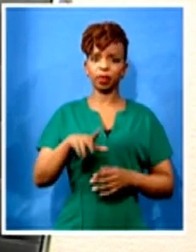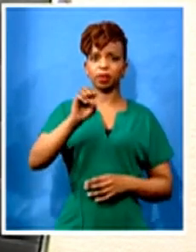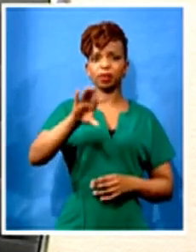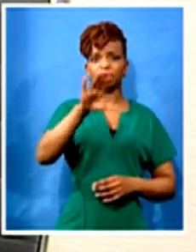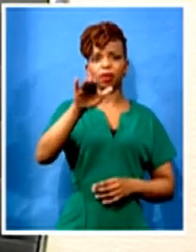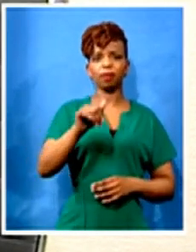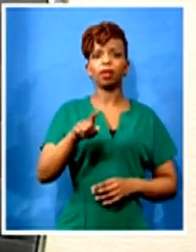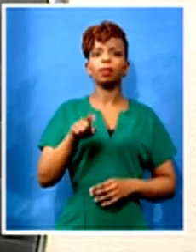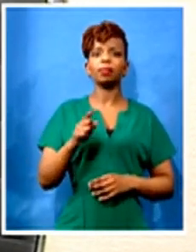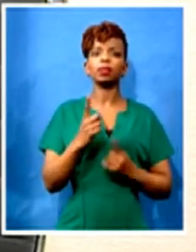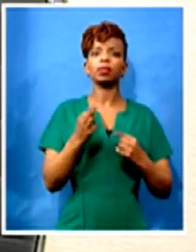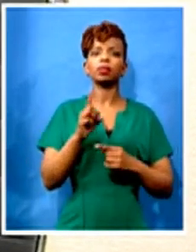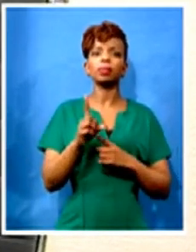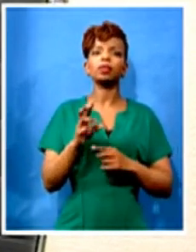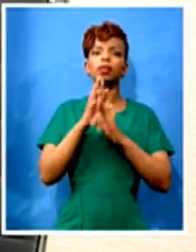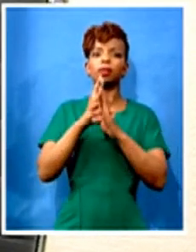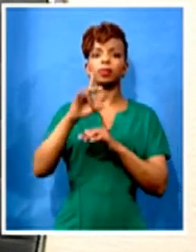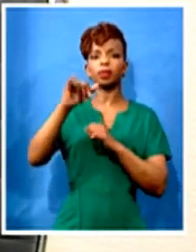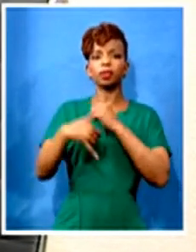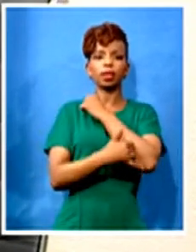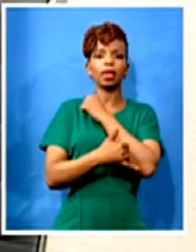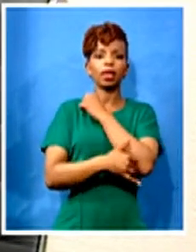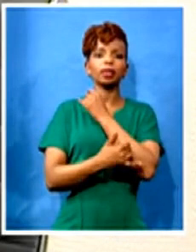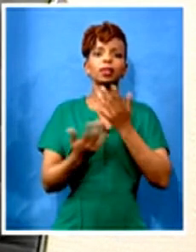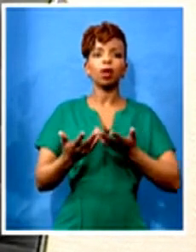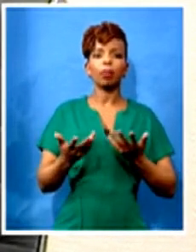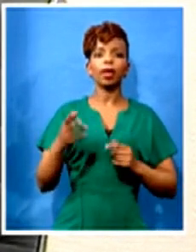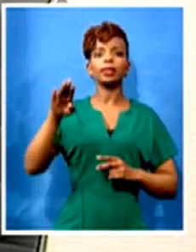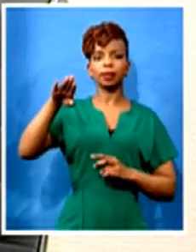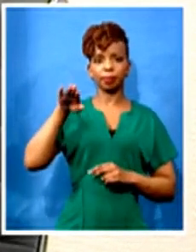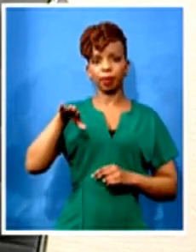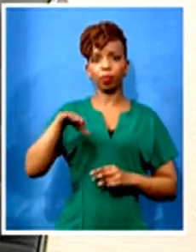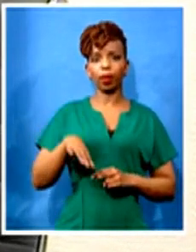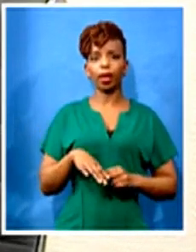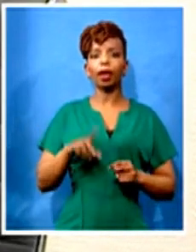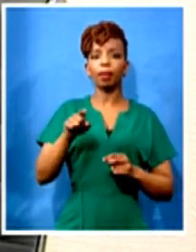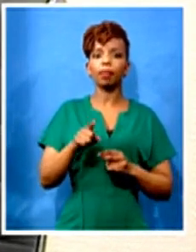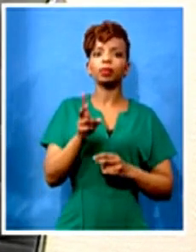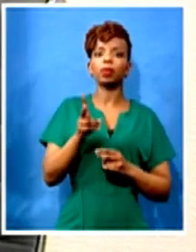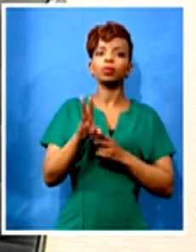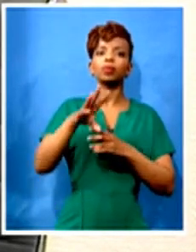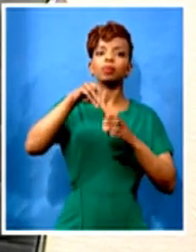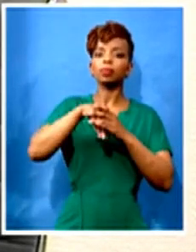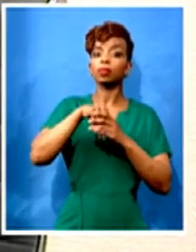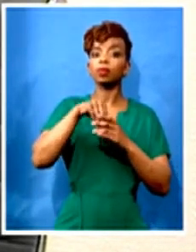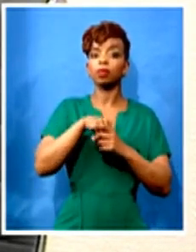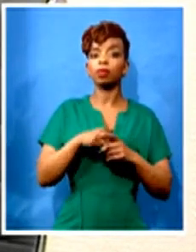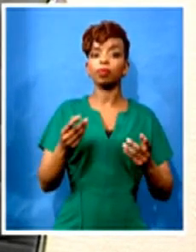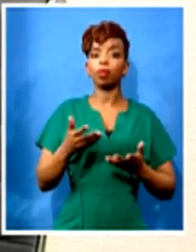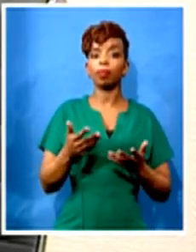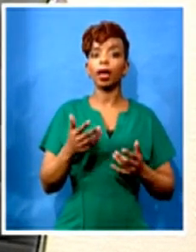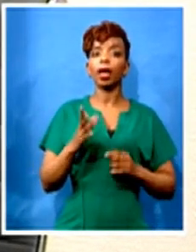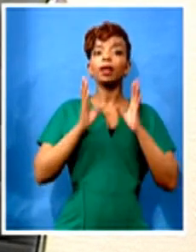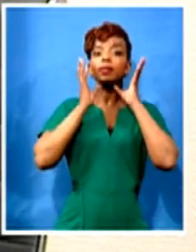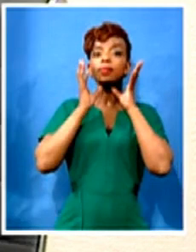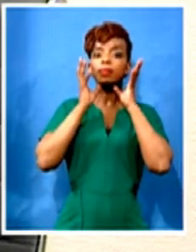origin, that is Zimbabwe, and for his credentials to be revoked, also saying that the EFF leader Julius Malema was correct in calling for the Zimbabwean Embassy